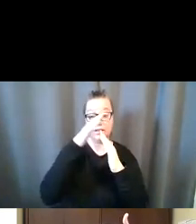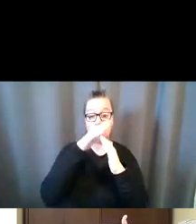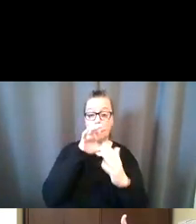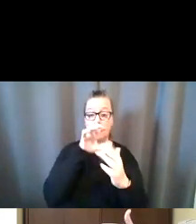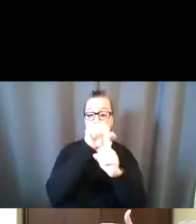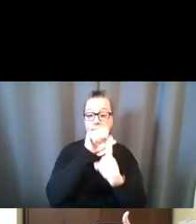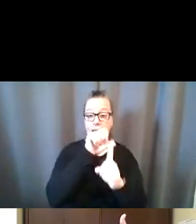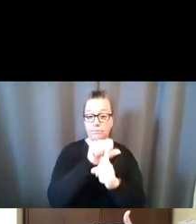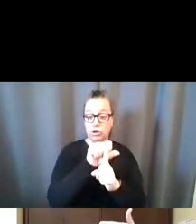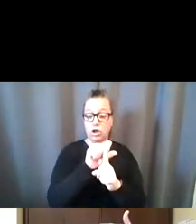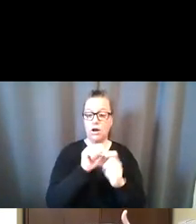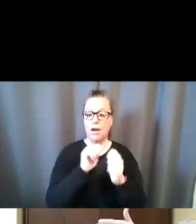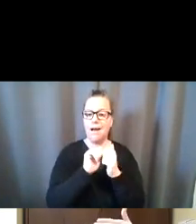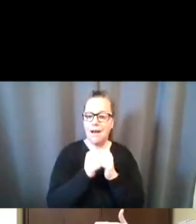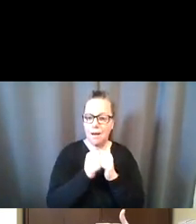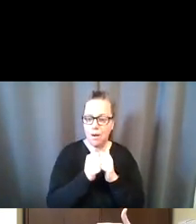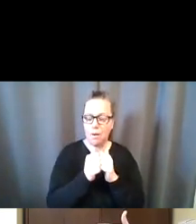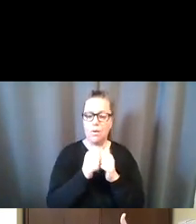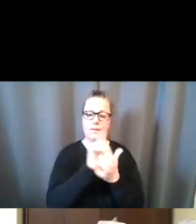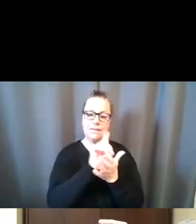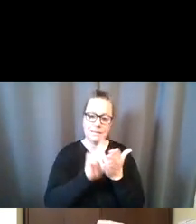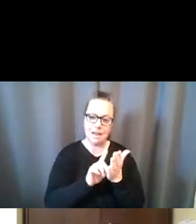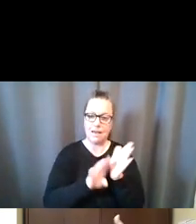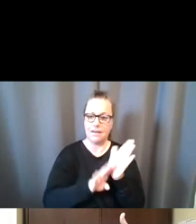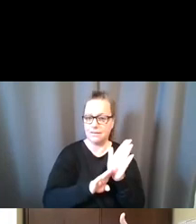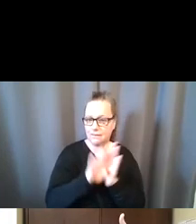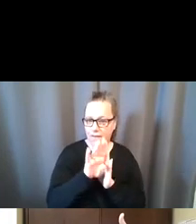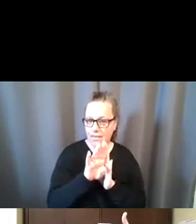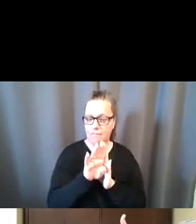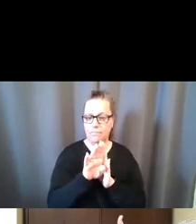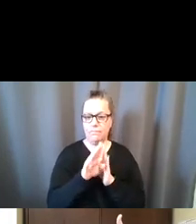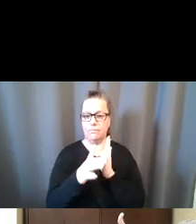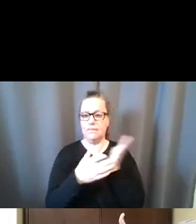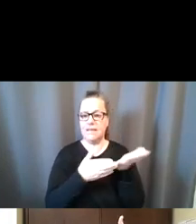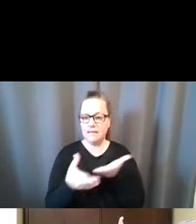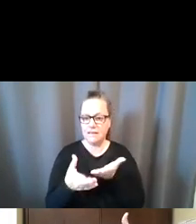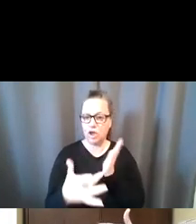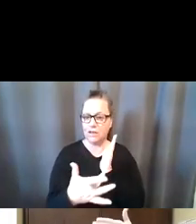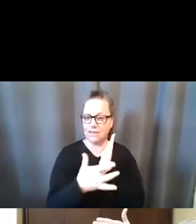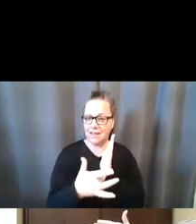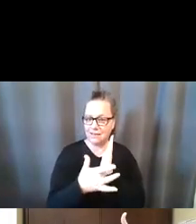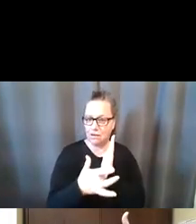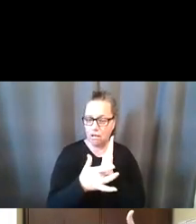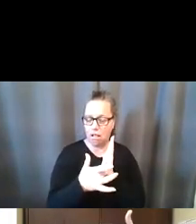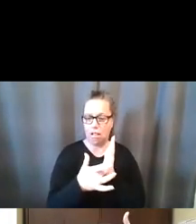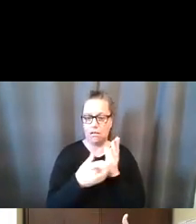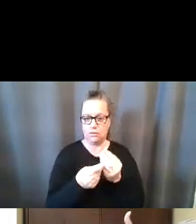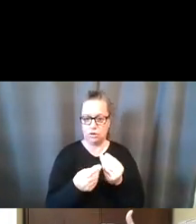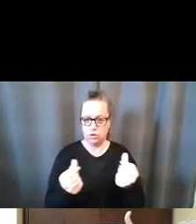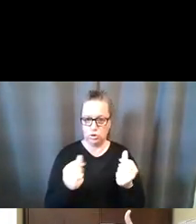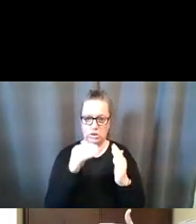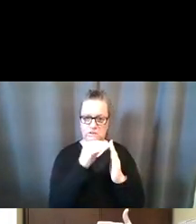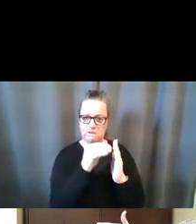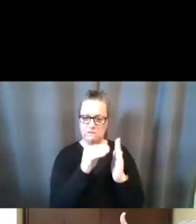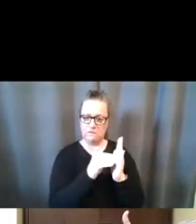notes on how we're going to design, develop, and deliver the technical solution. And that's where we can start to document the tools out of the Lean